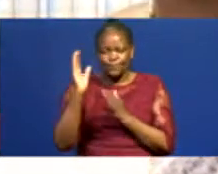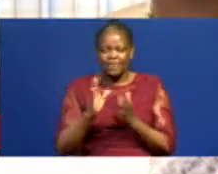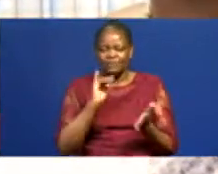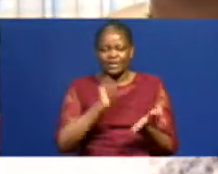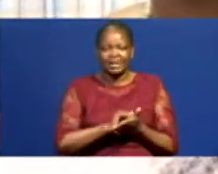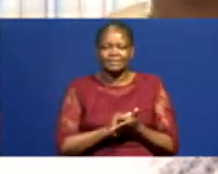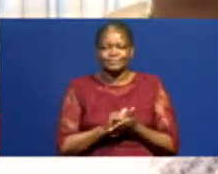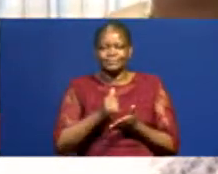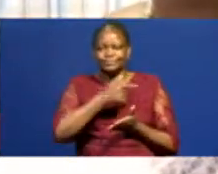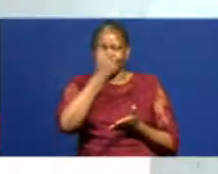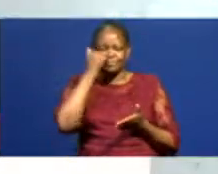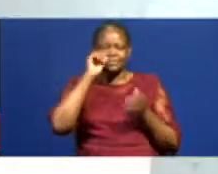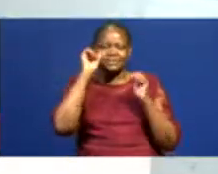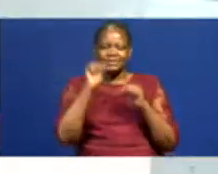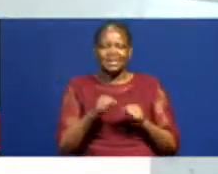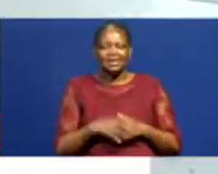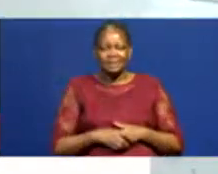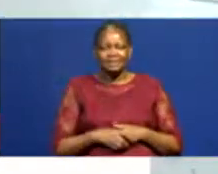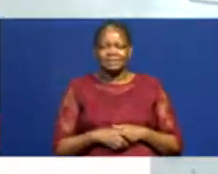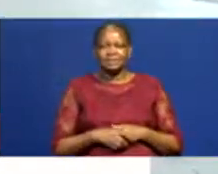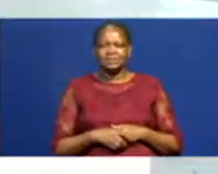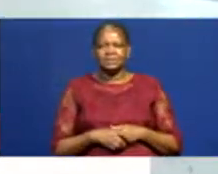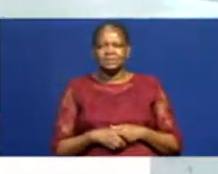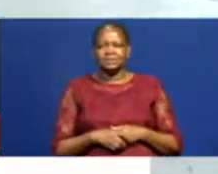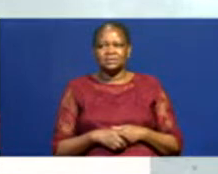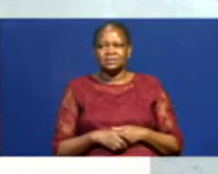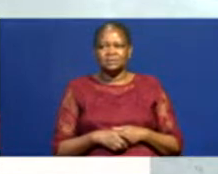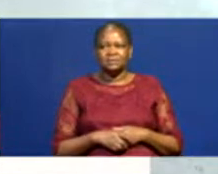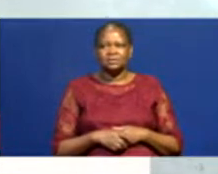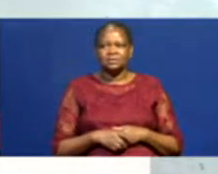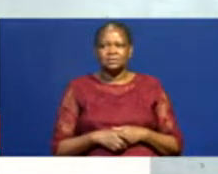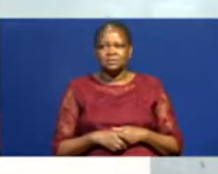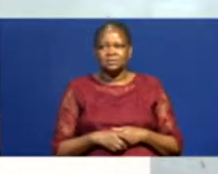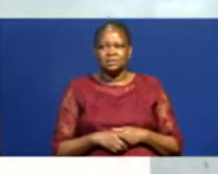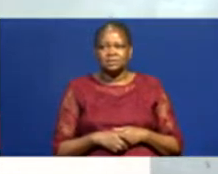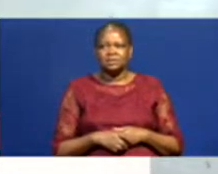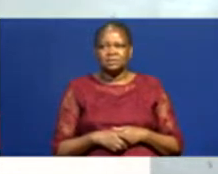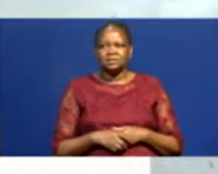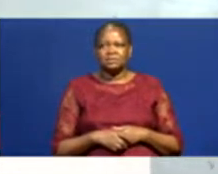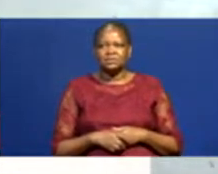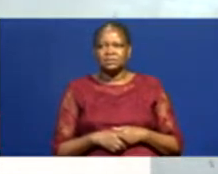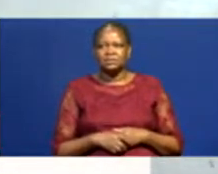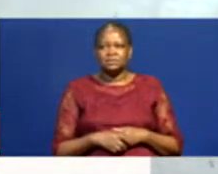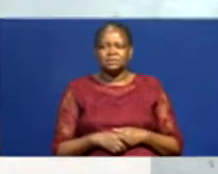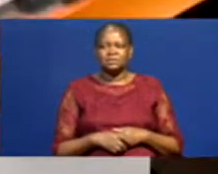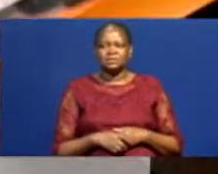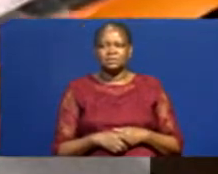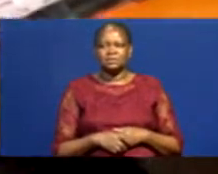because they are able to. Juni Karisambele from Mombasa County.